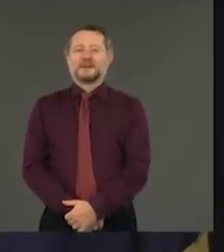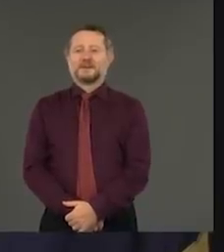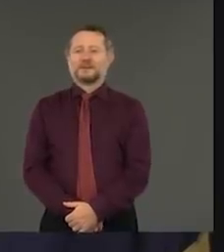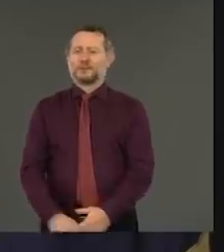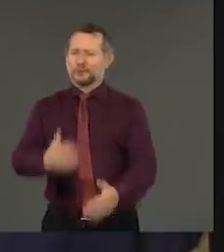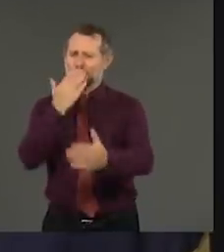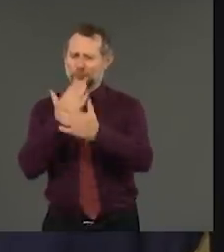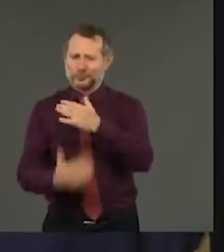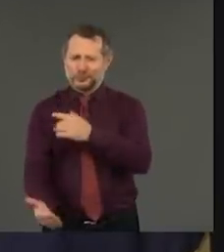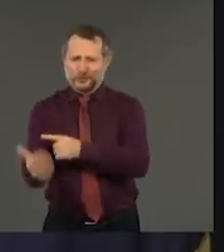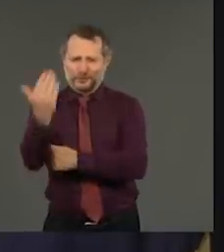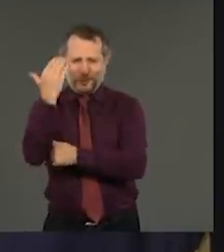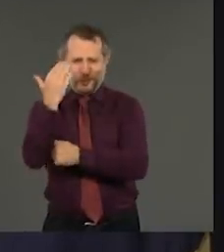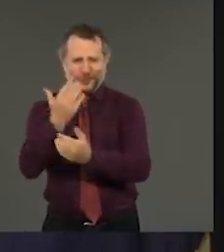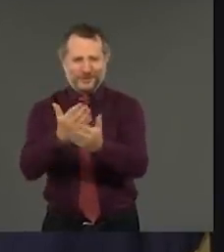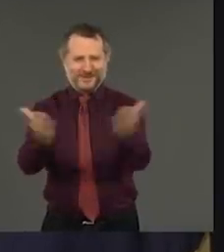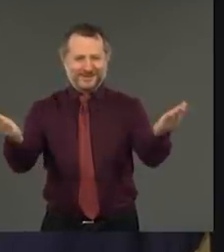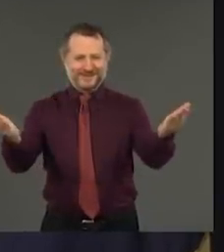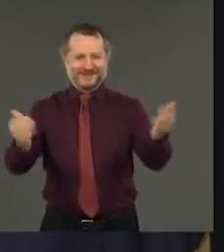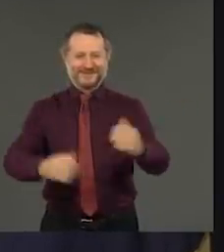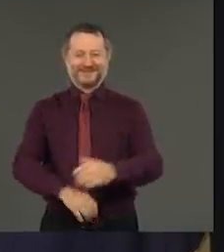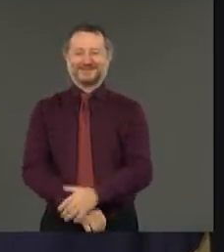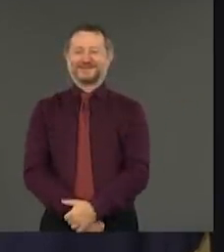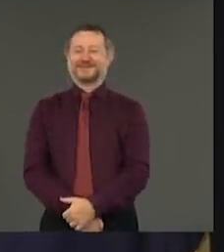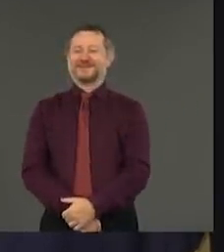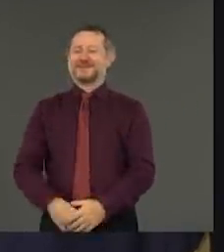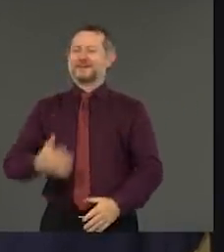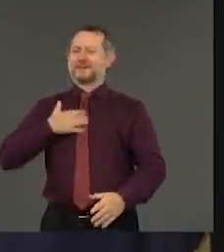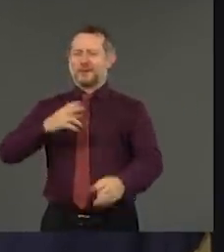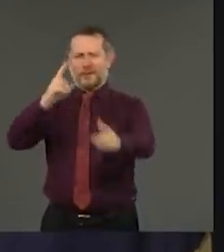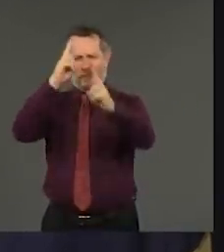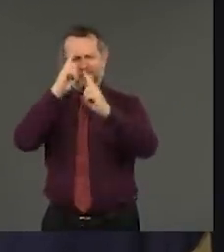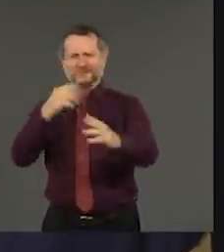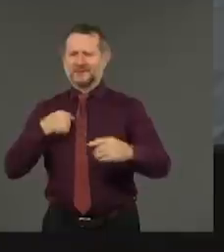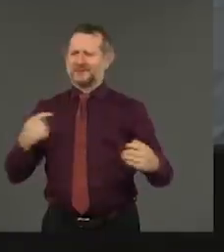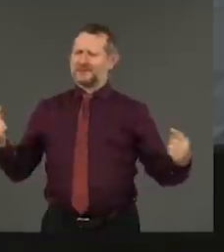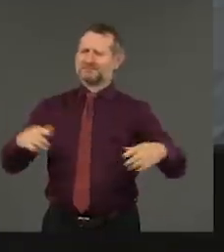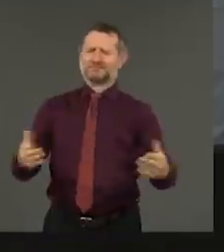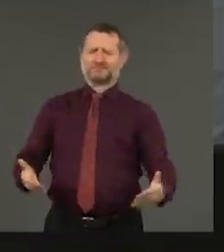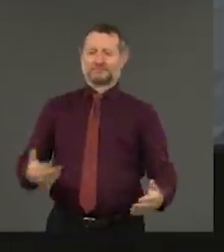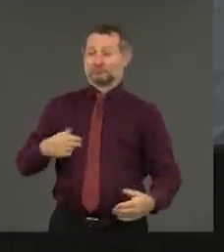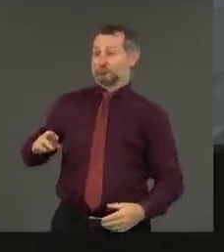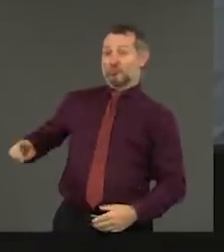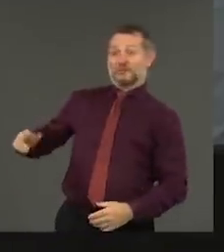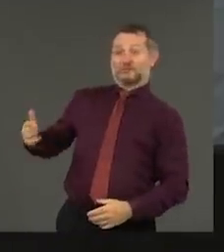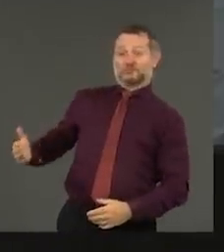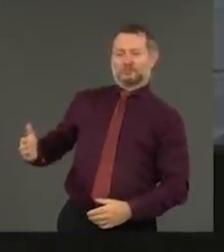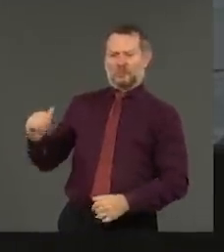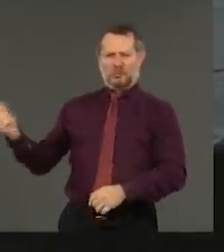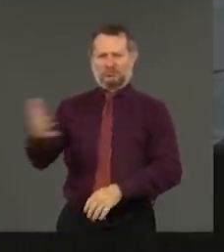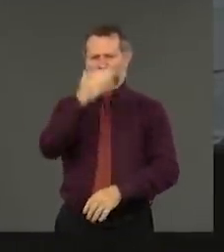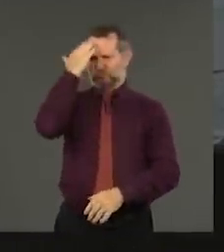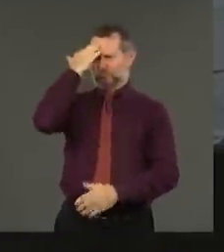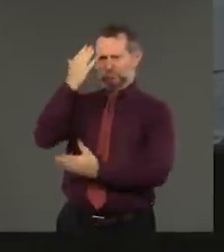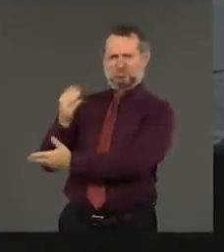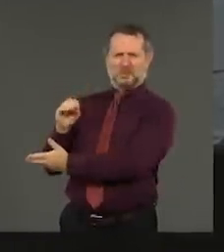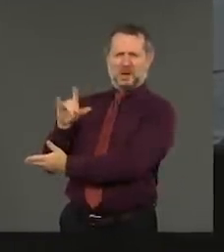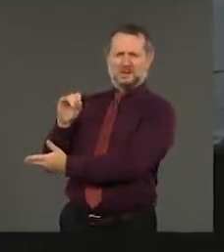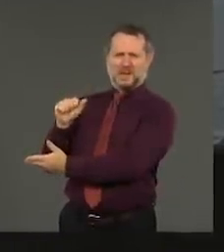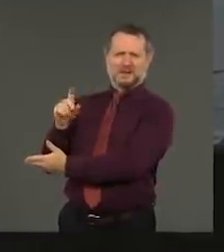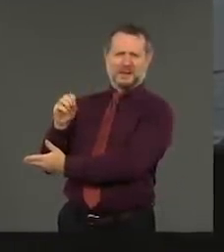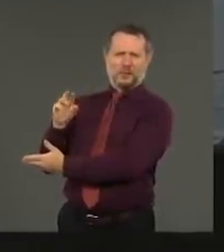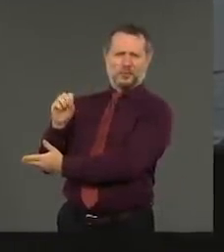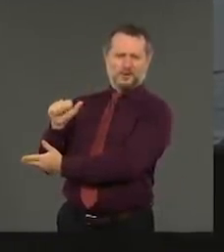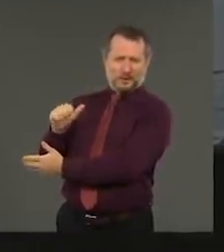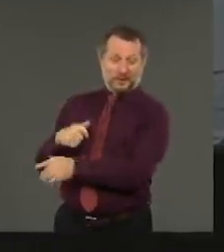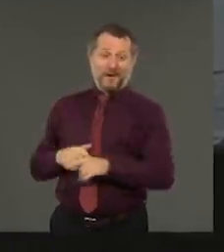Good morning. Pleasure to be here today. To my right, everybody knows Melissa DeRosa. To my left, Beth Garvey,